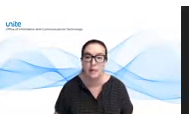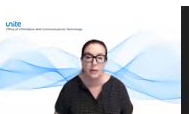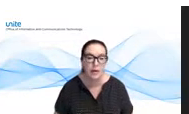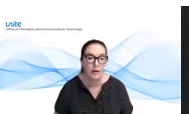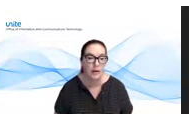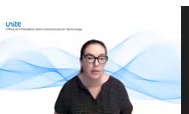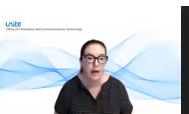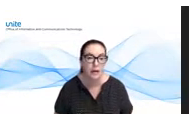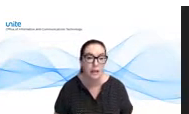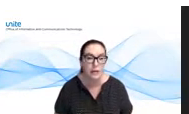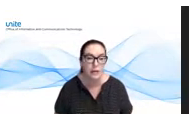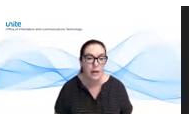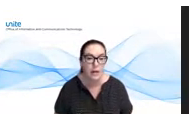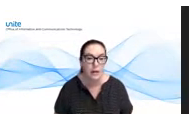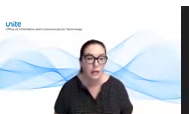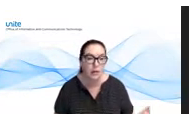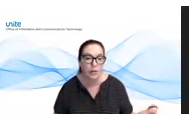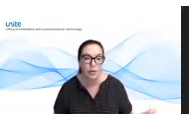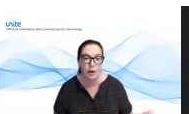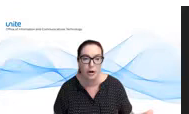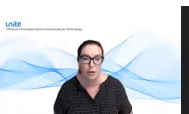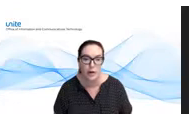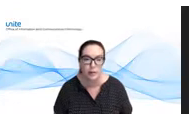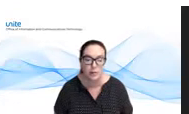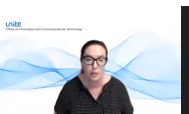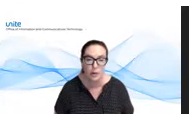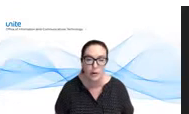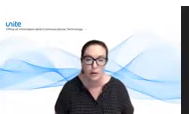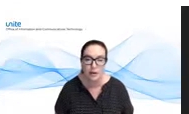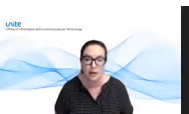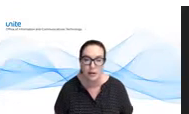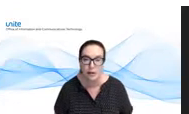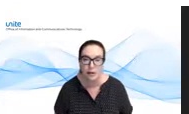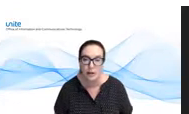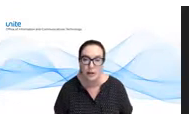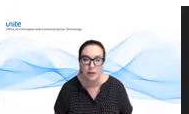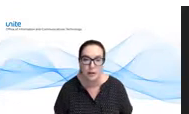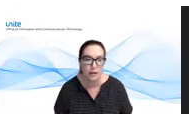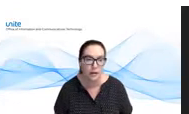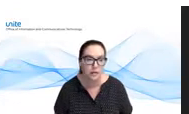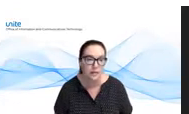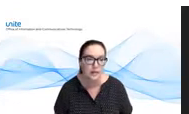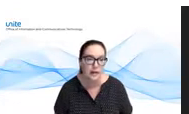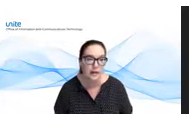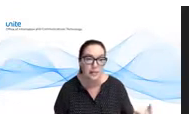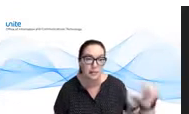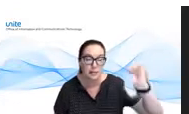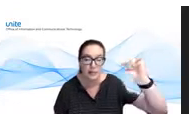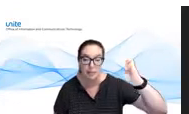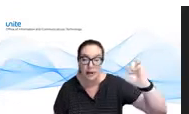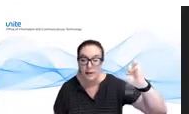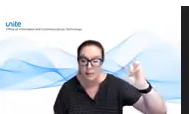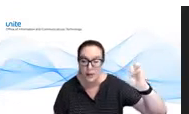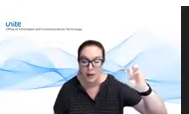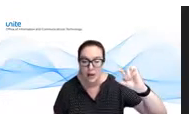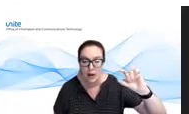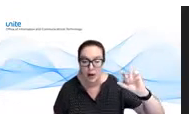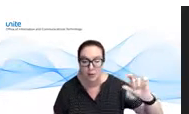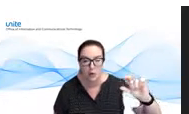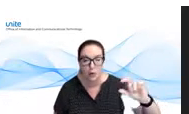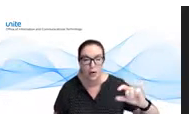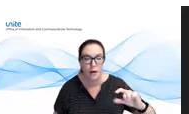see an example here of how it looks. If you go to our careers portal, that's careers.un.org, you'll see an accessibility